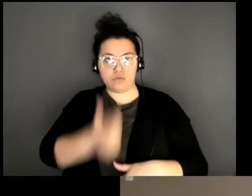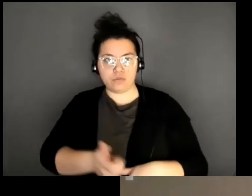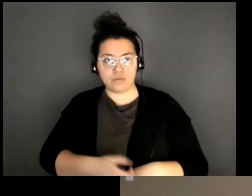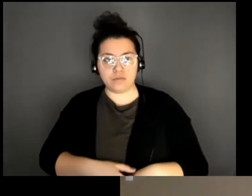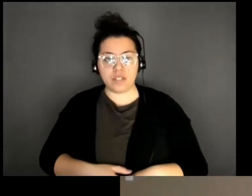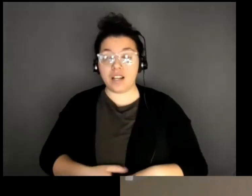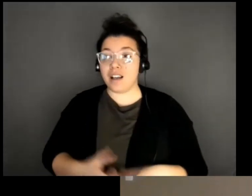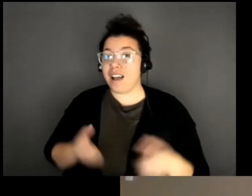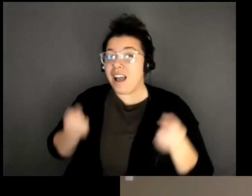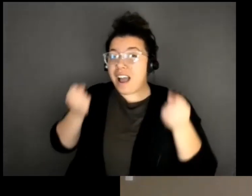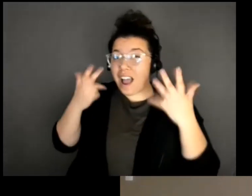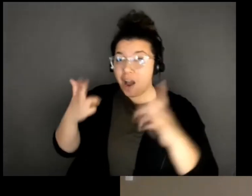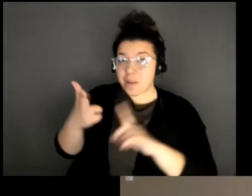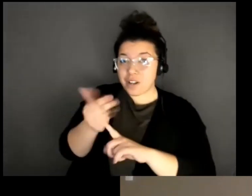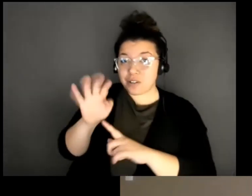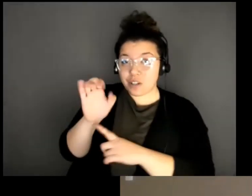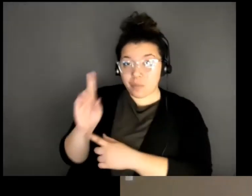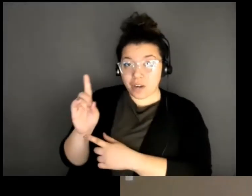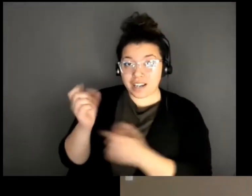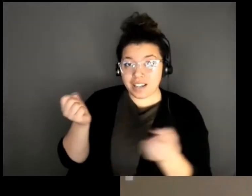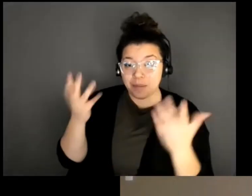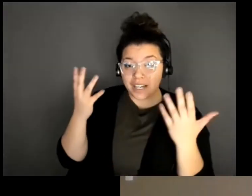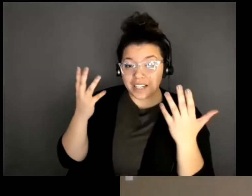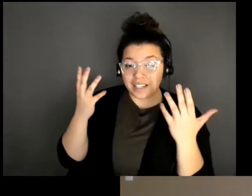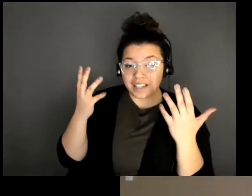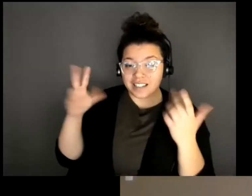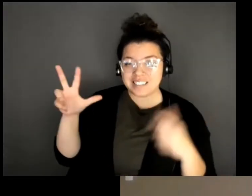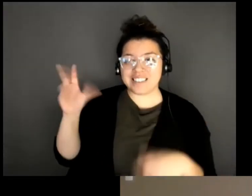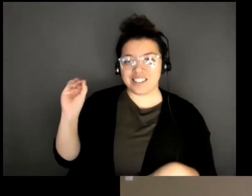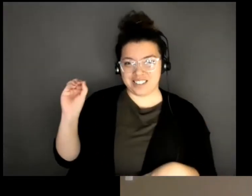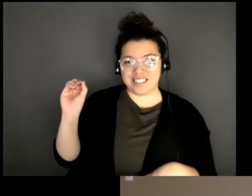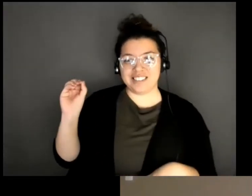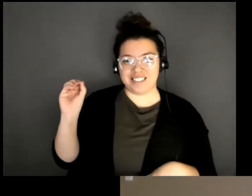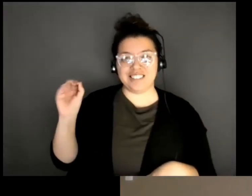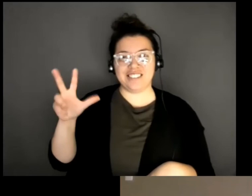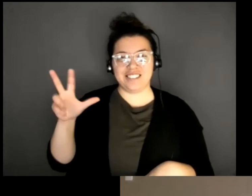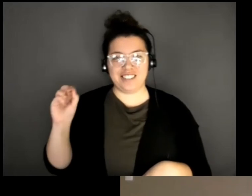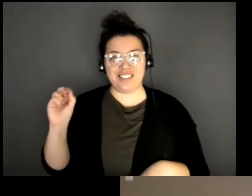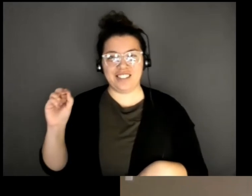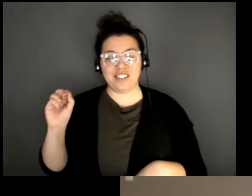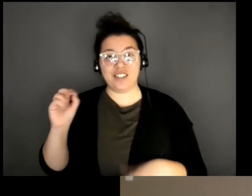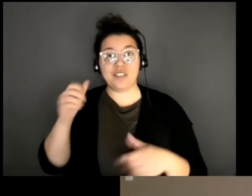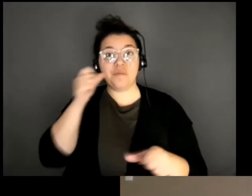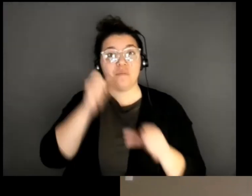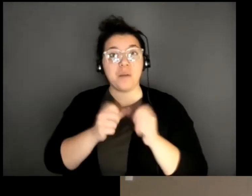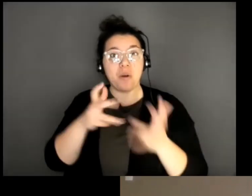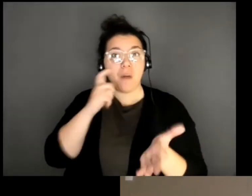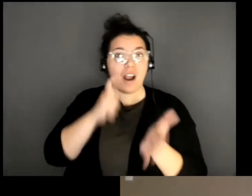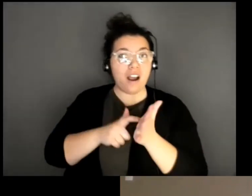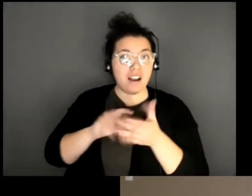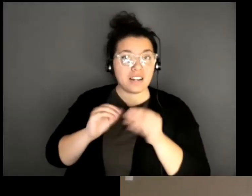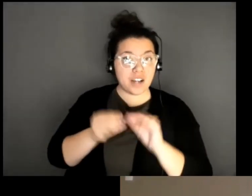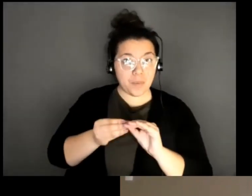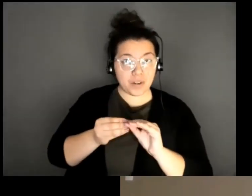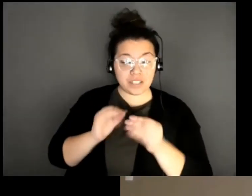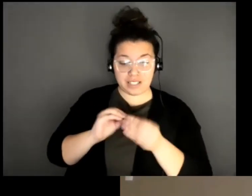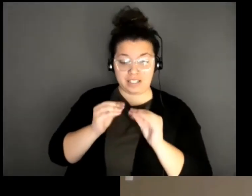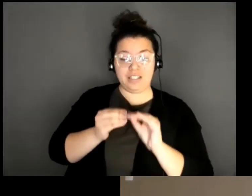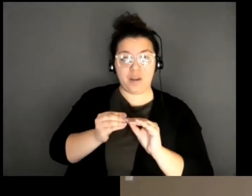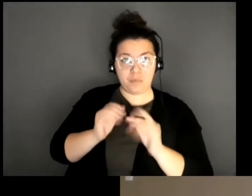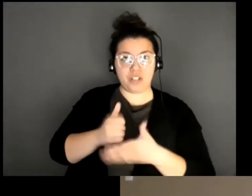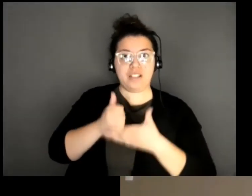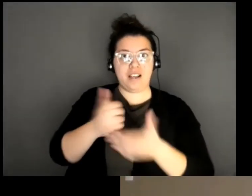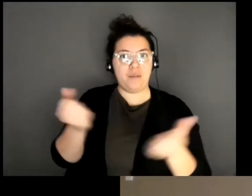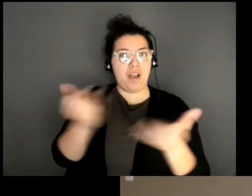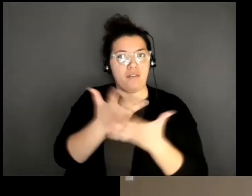say? Who heard the number? How many? There you go. We listen for numbers, Excellent. right? Numbers make it all happen. And